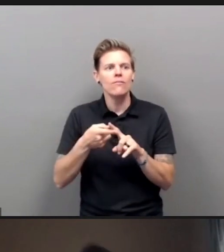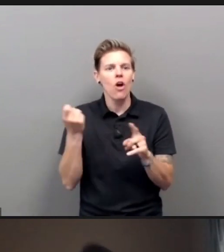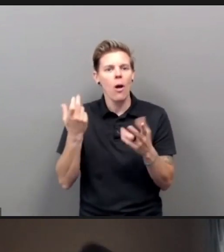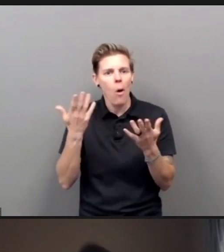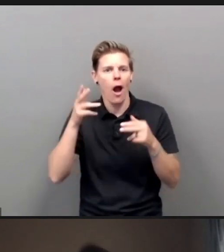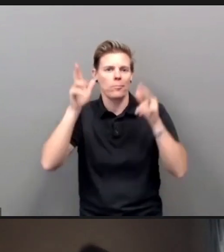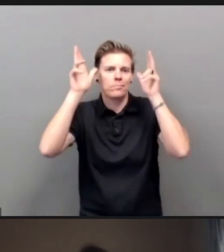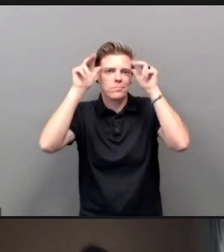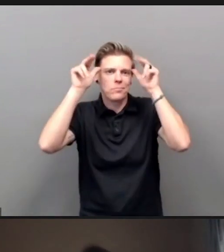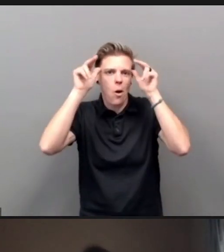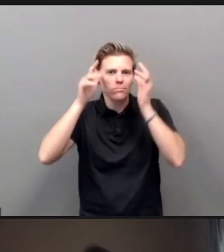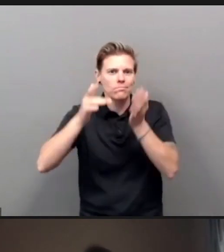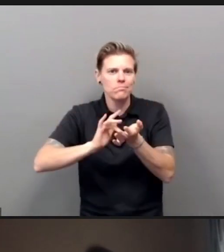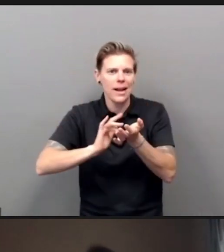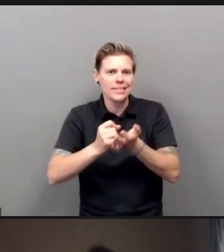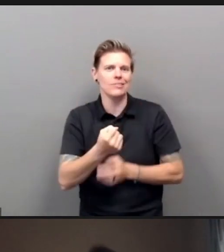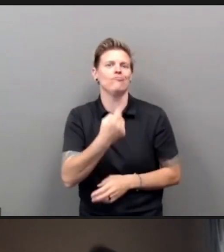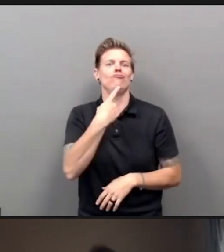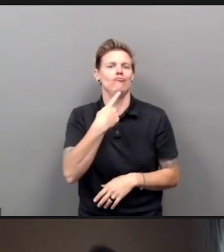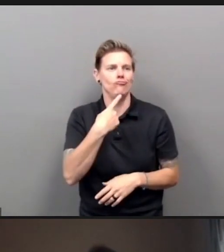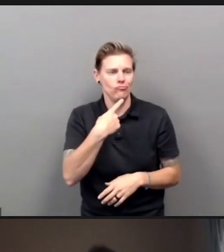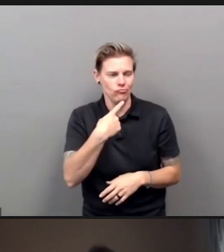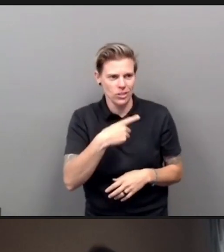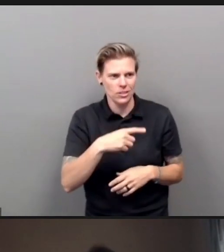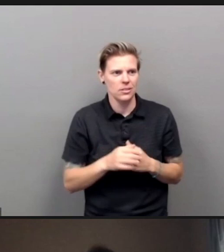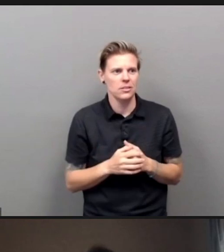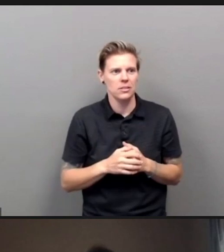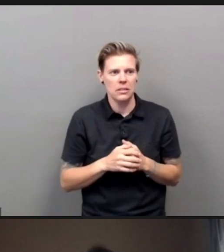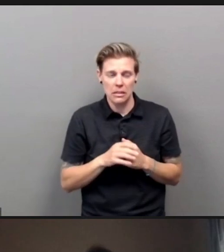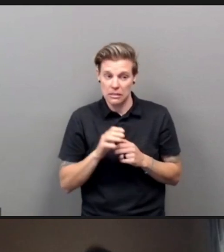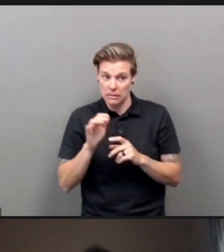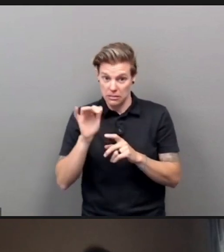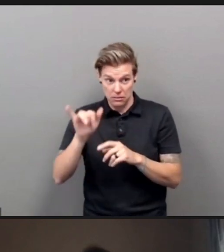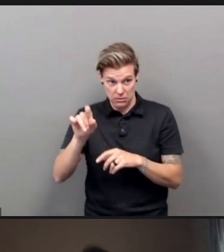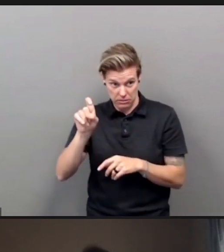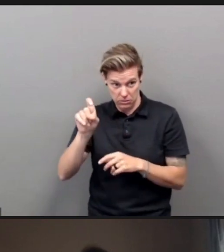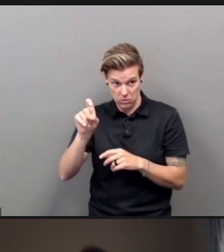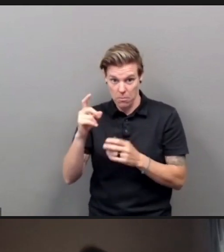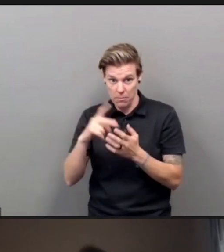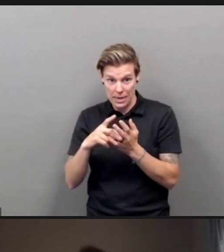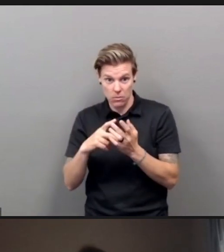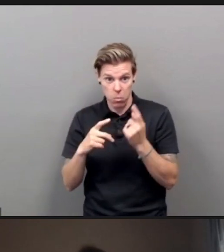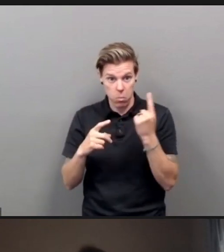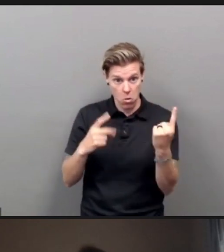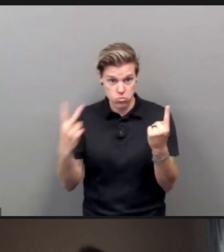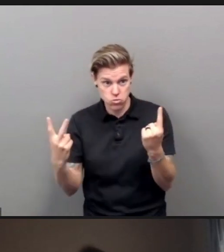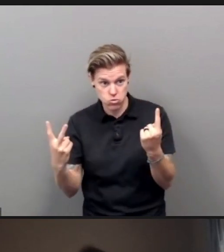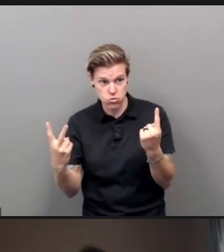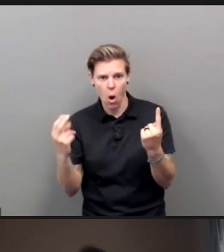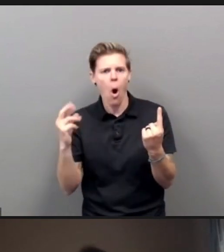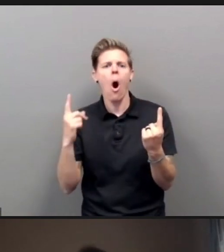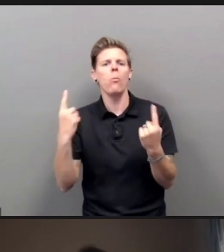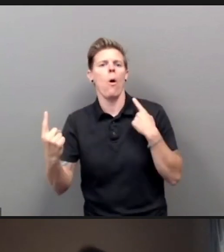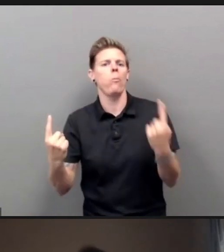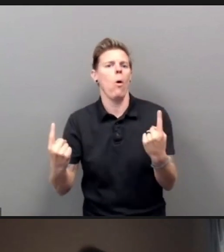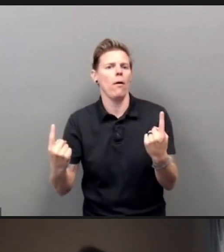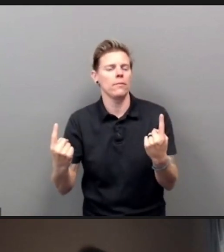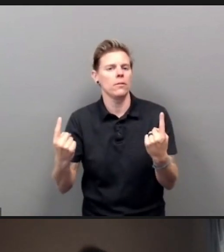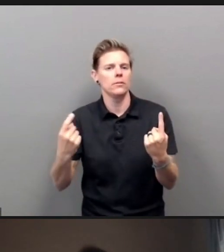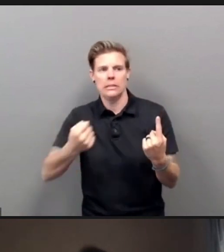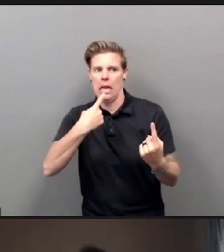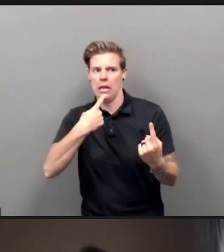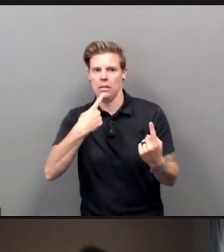in addition to the one you had mentioned earlier? So do we have 2 or 3? No, it's 2. 2 we're aware of right now.